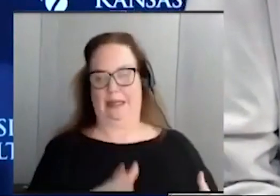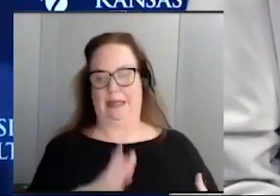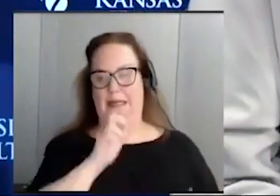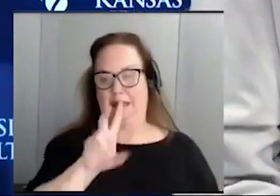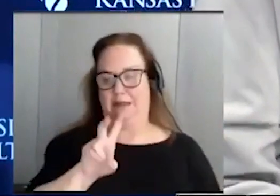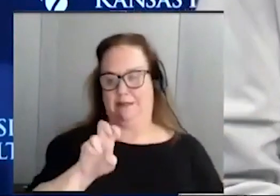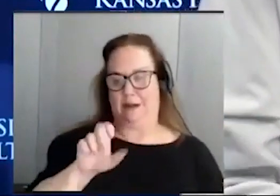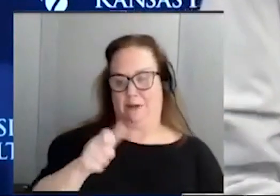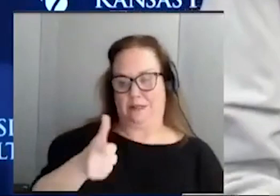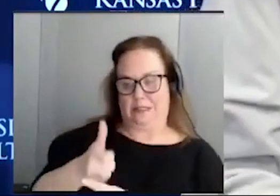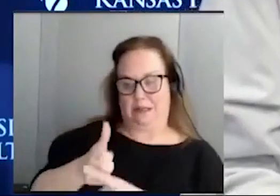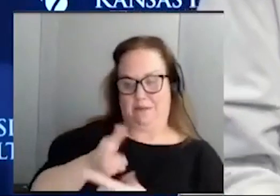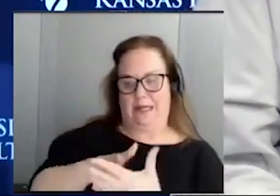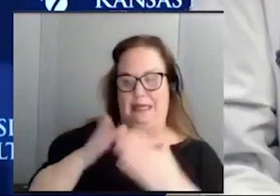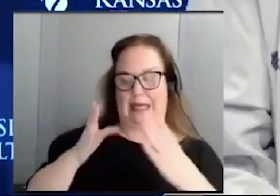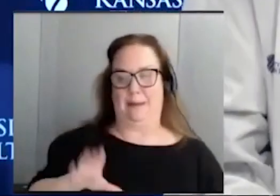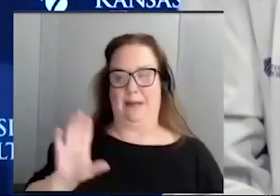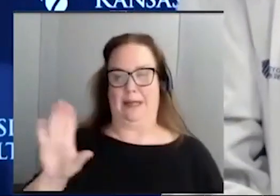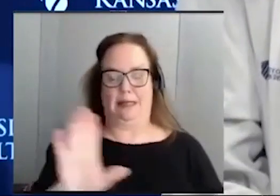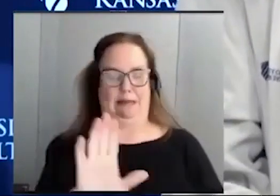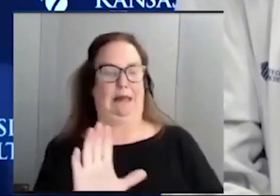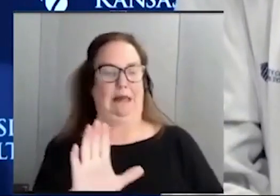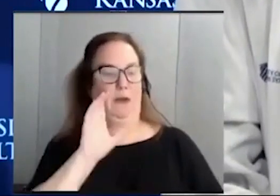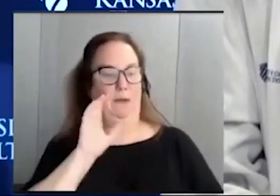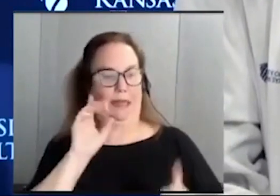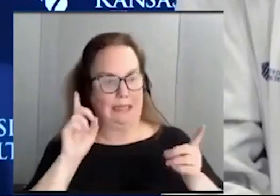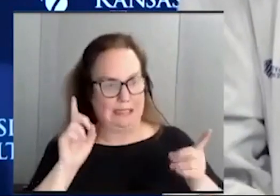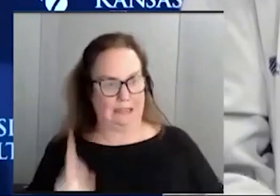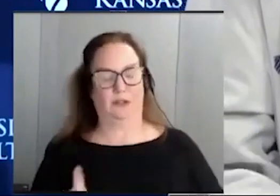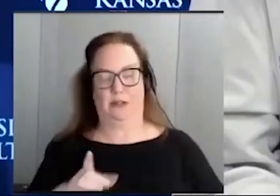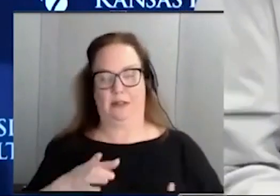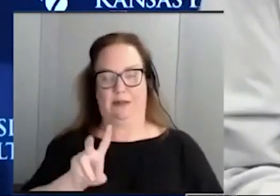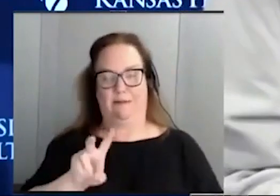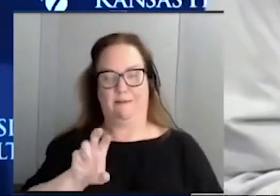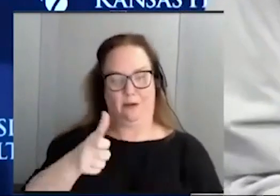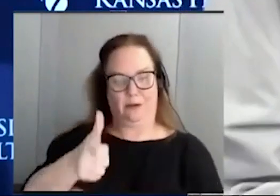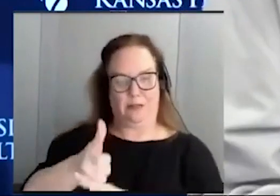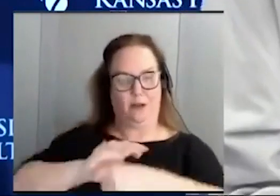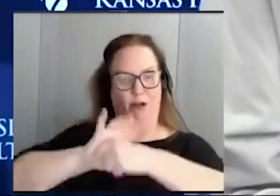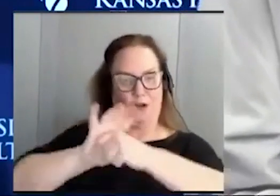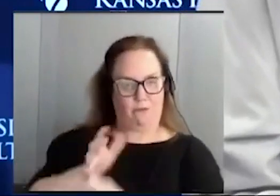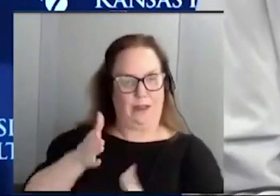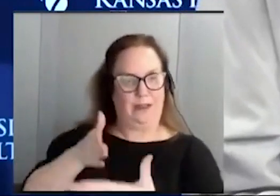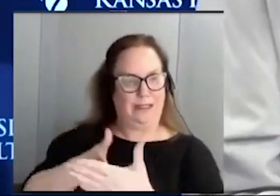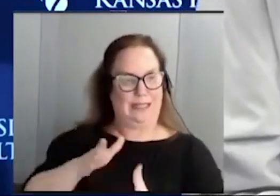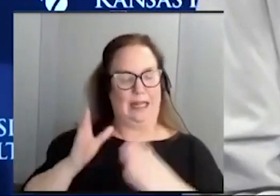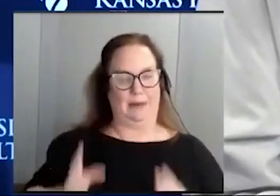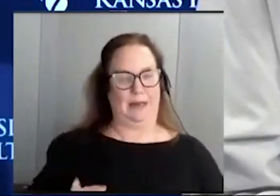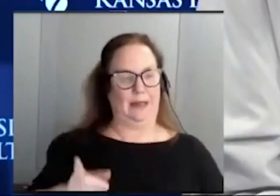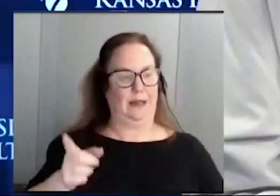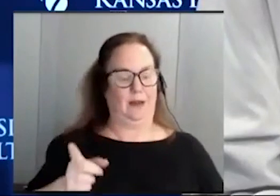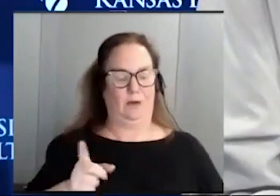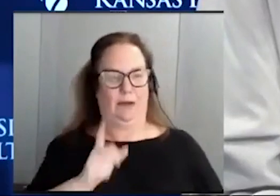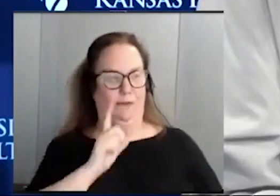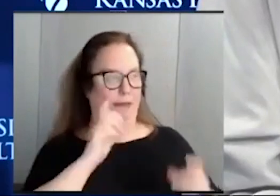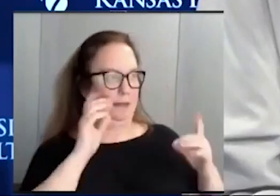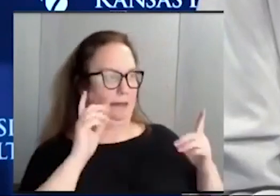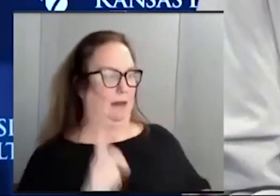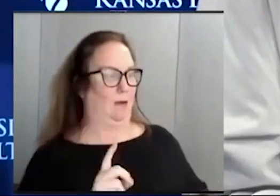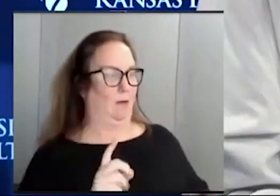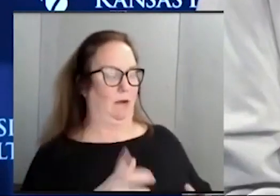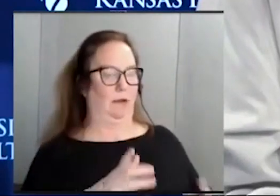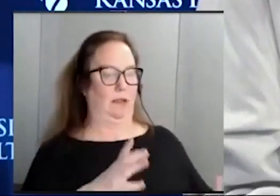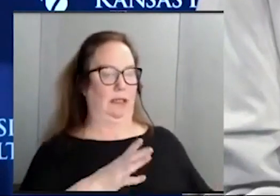enemy. And if we had made that decision, we could do really well. But because we've decided each other is the enemy and there's so much anger about